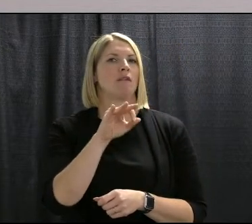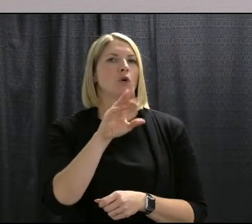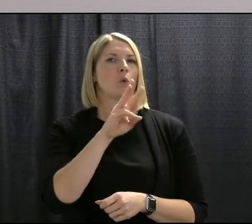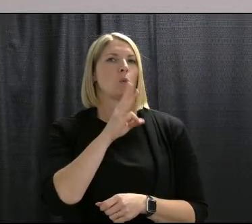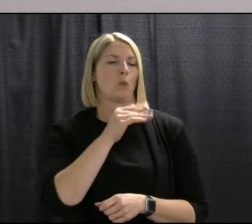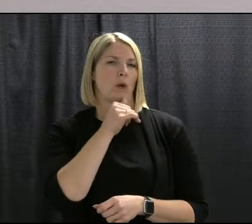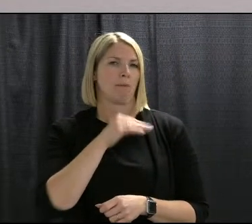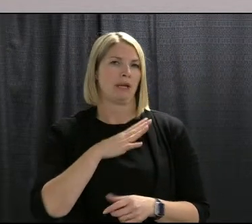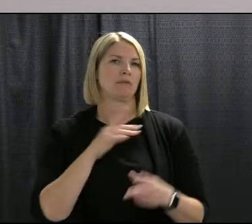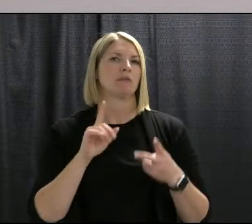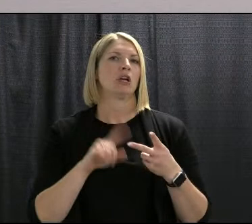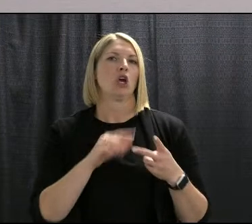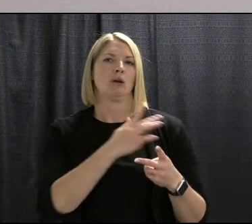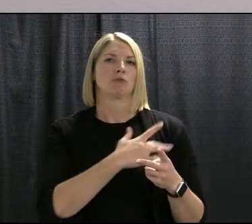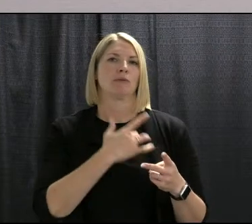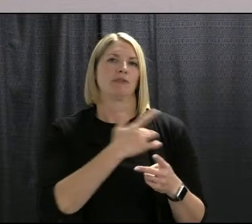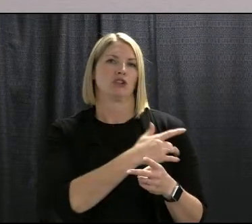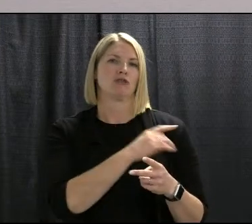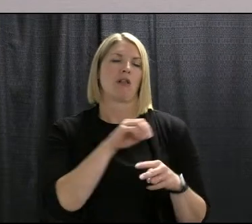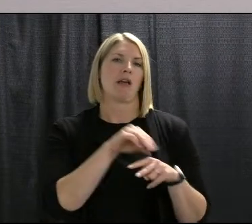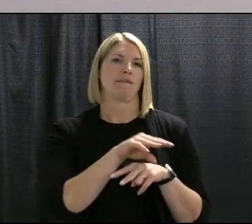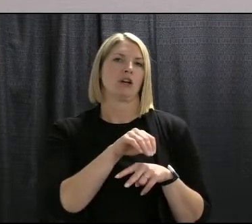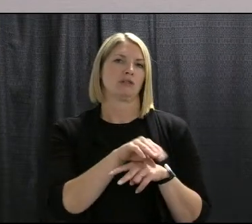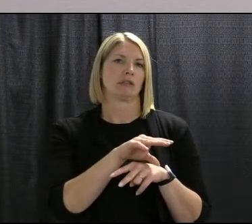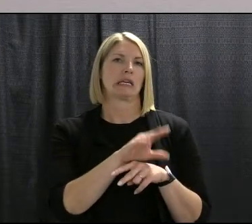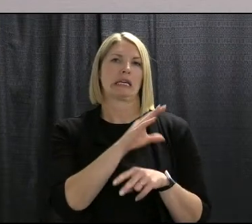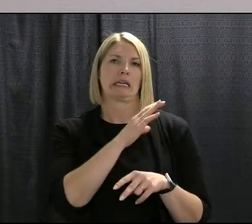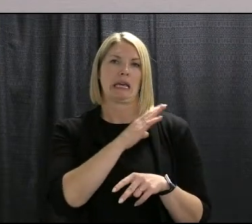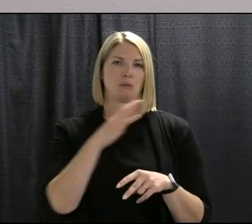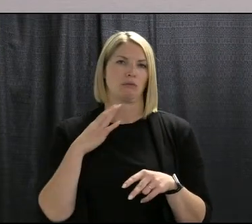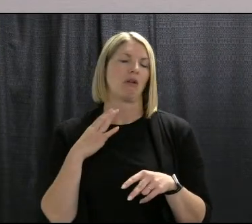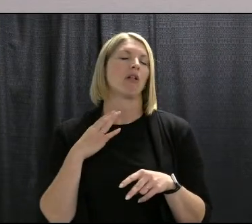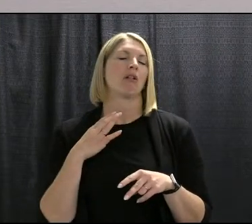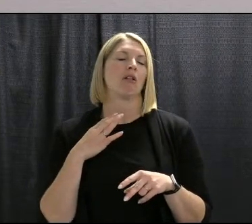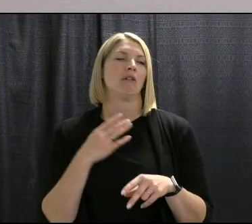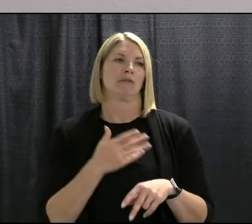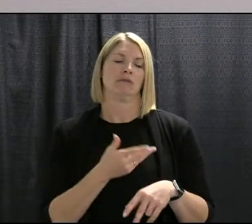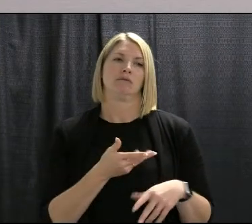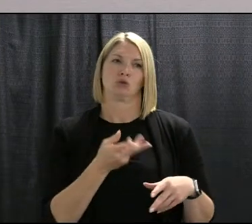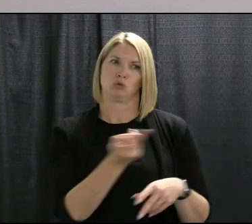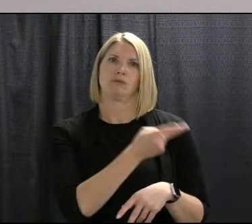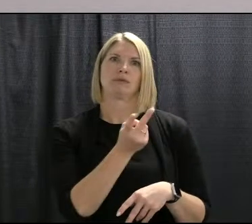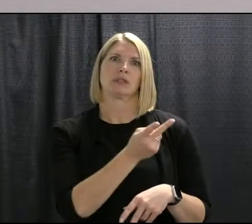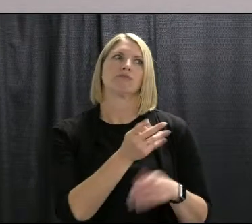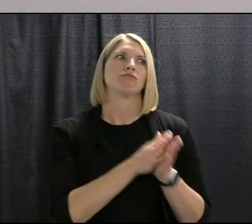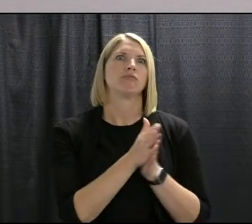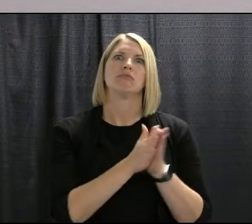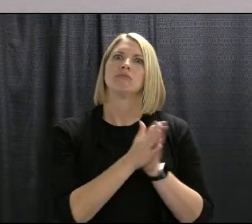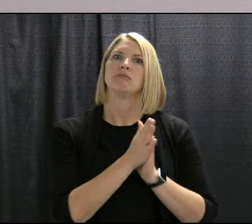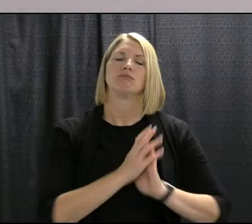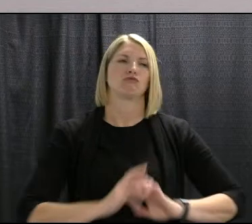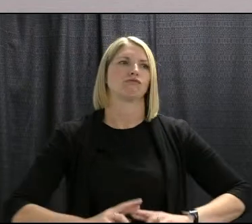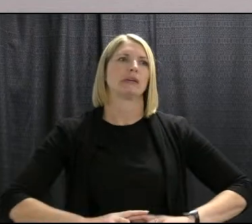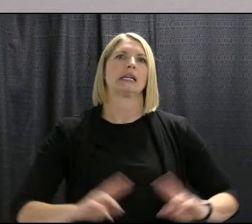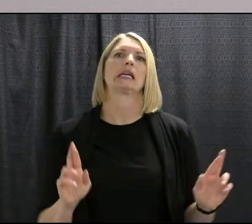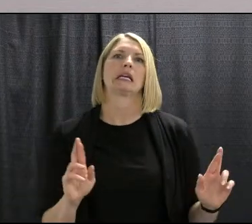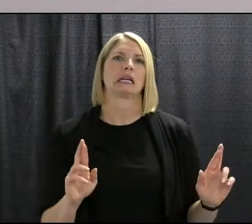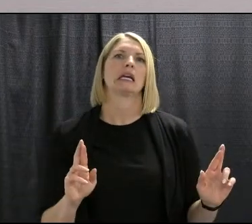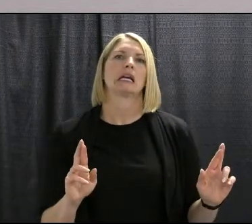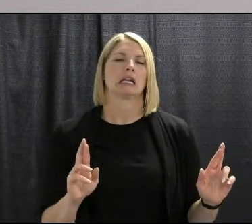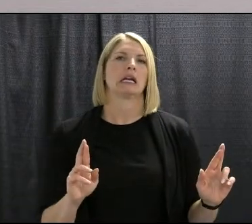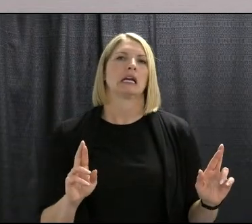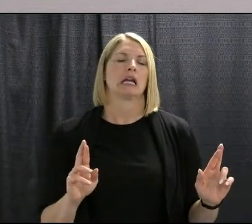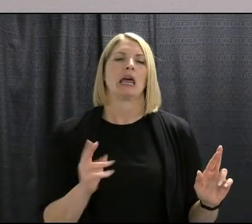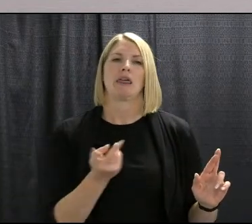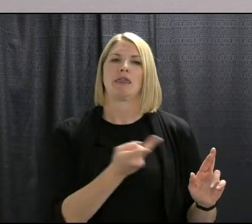Provincial Advisory Council. That conversation is ongoing. They're very eager to get at this work, and again, everybody